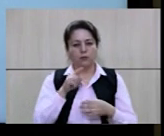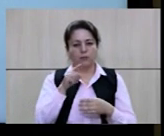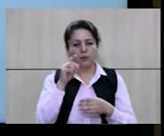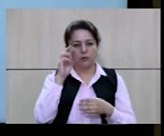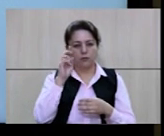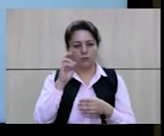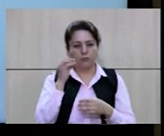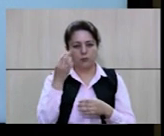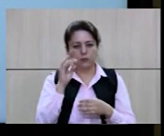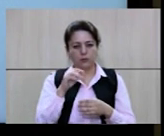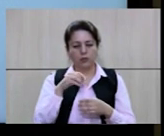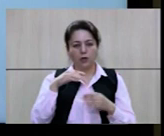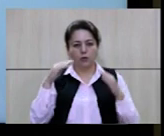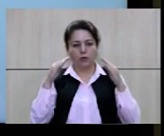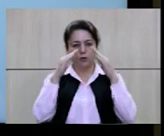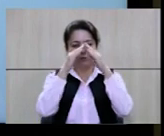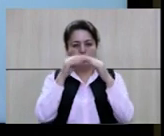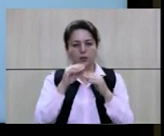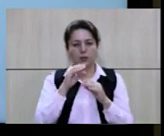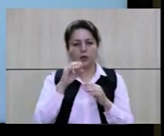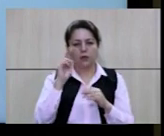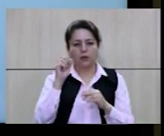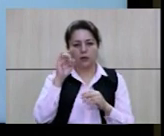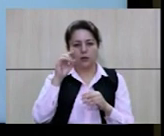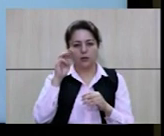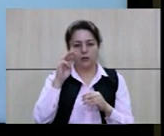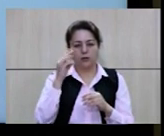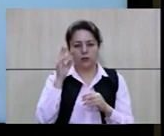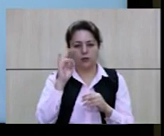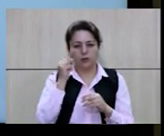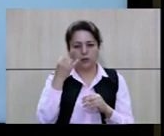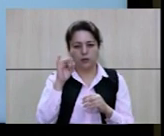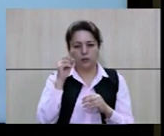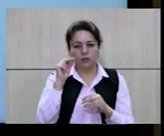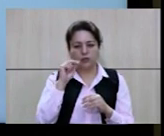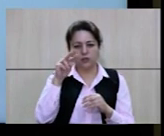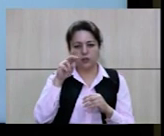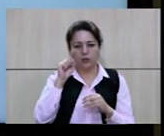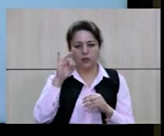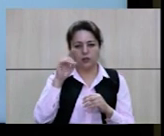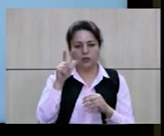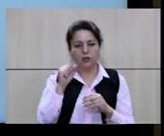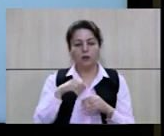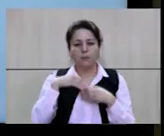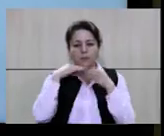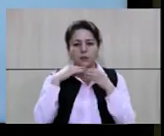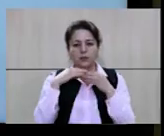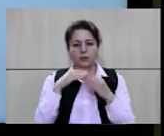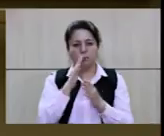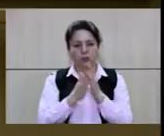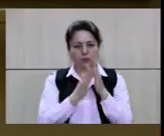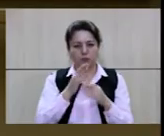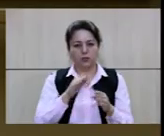Mingboshi tomdagi karnaychilarga bas ishorasini qildi. Ushbu